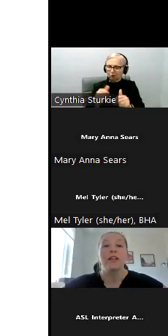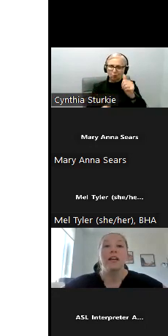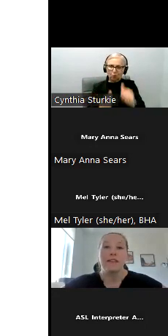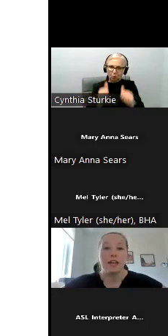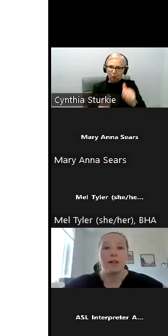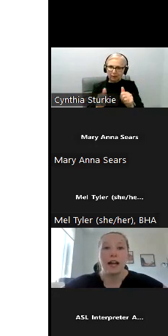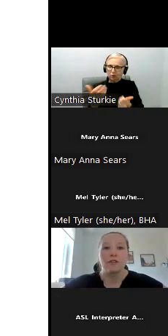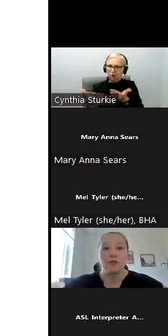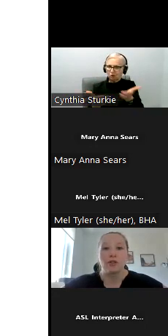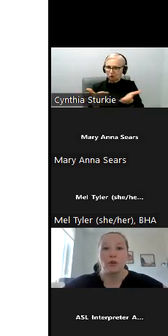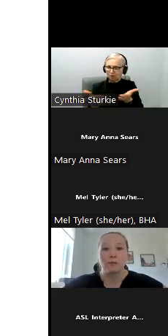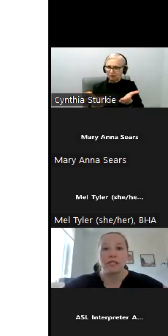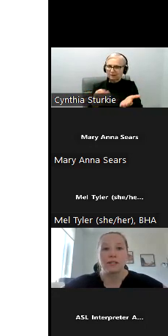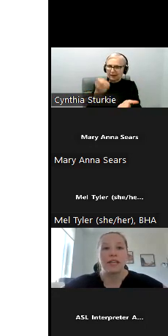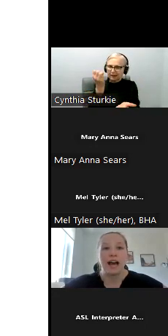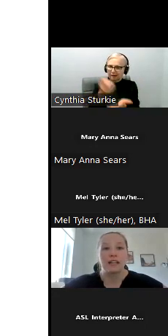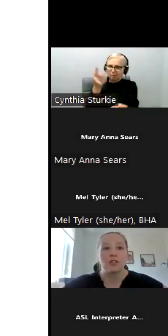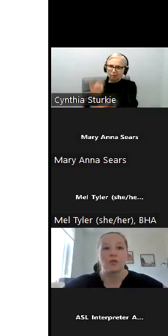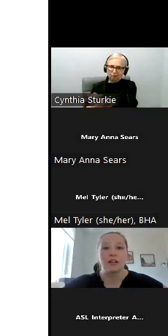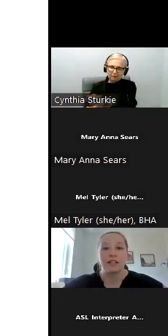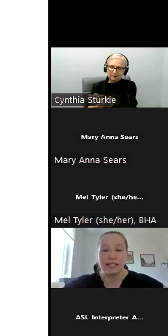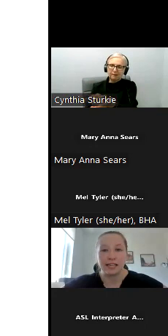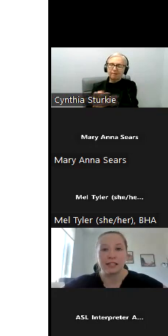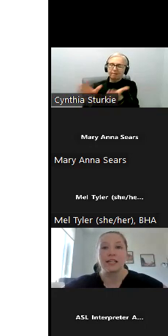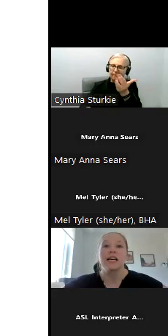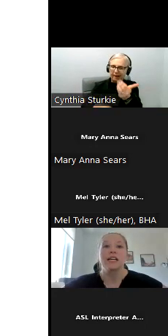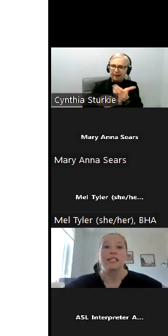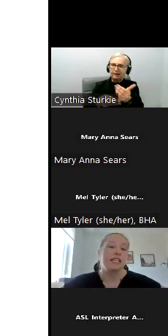offer, and they apply for those endorsements to be added to their